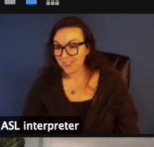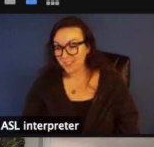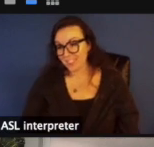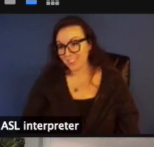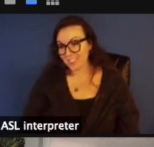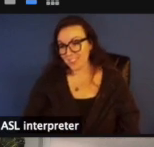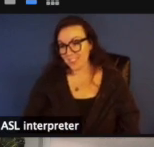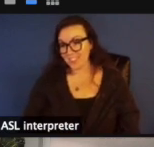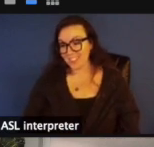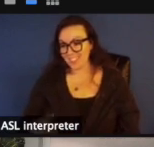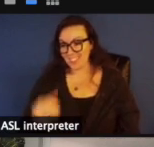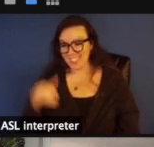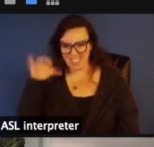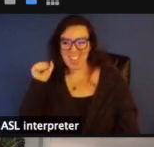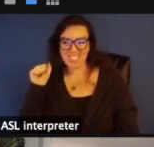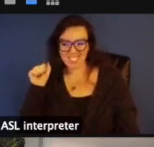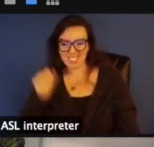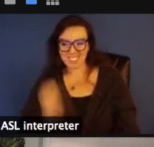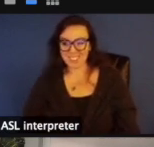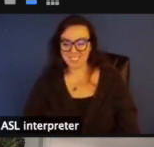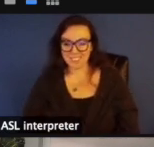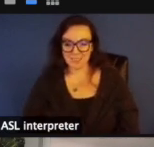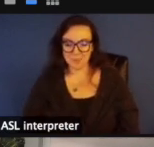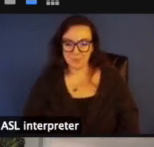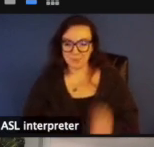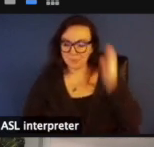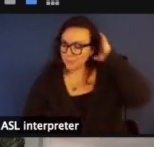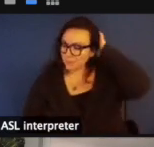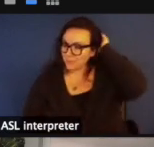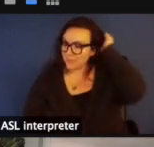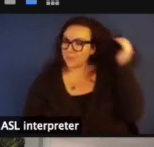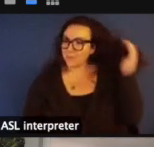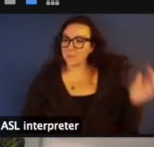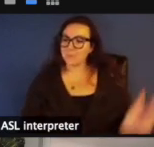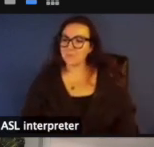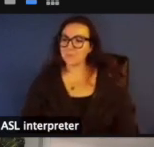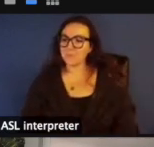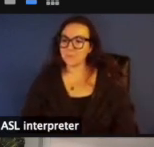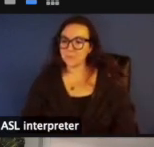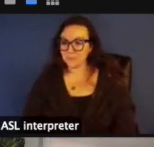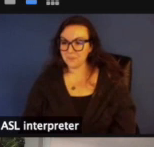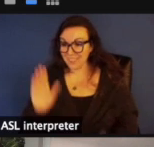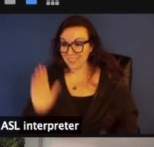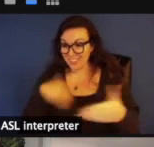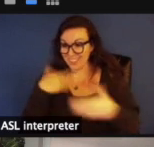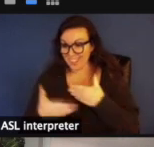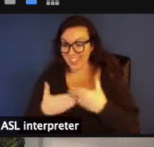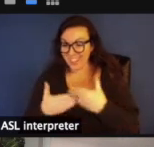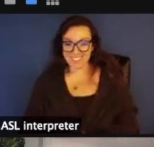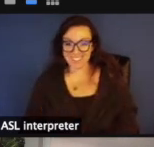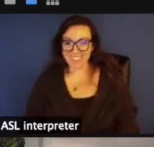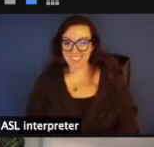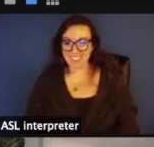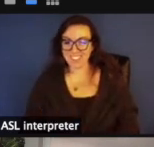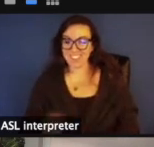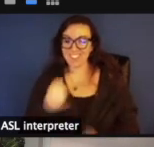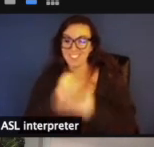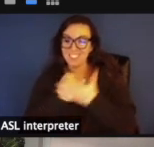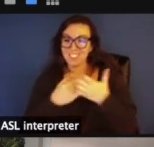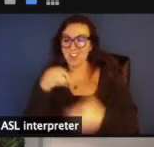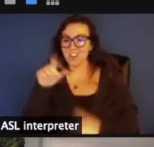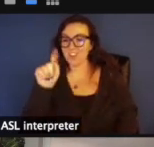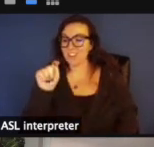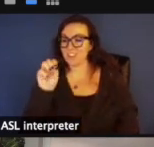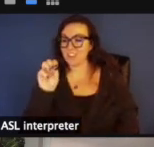you can do? Yeah. Yes. Okay. Yes. All right. So the next one, this is Tommy